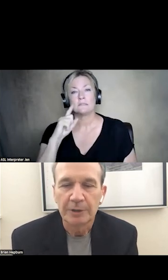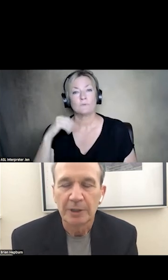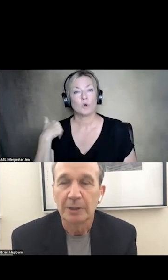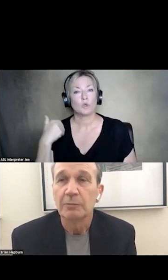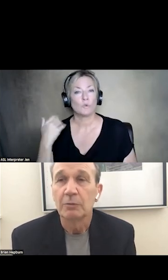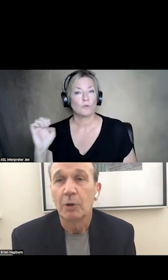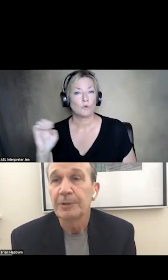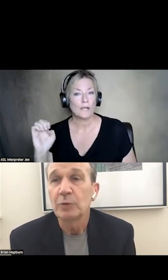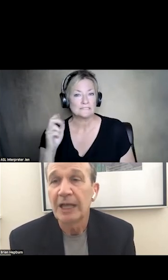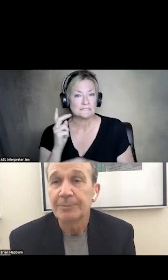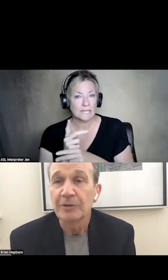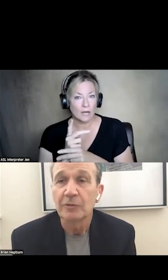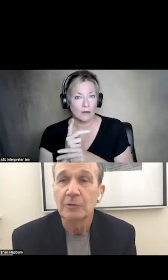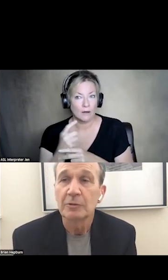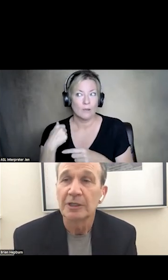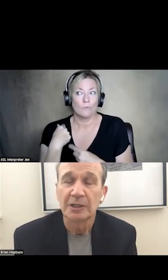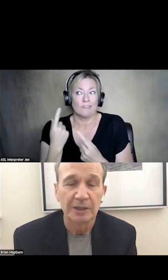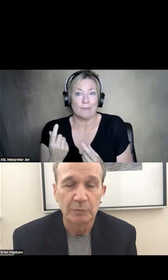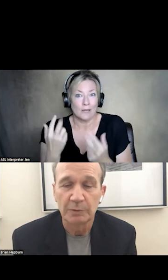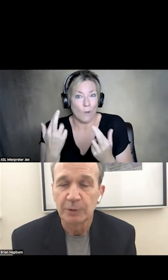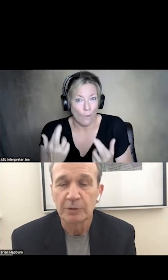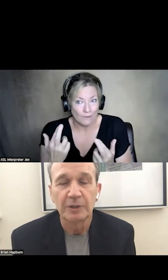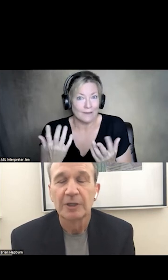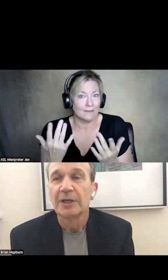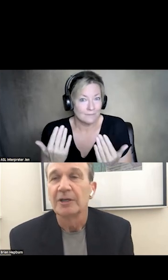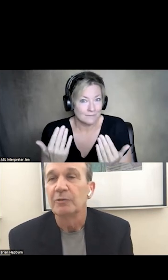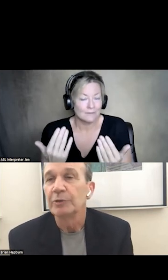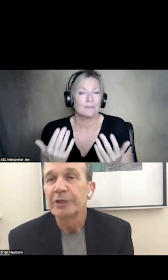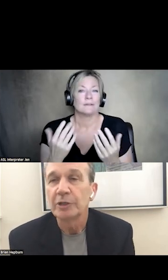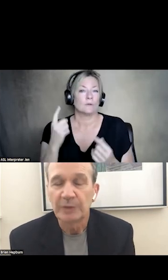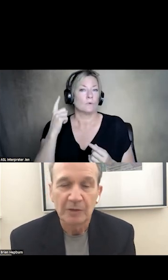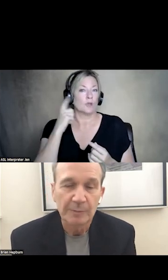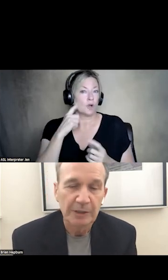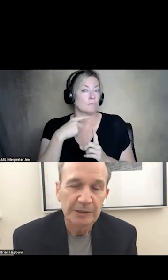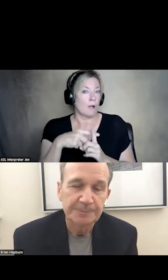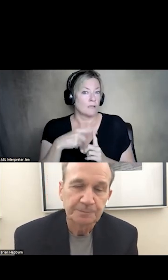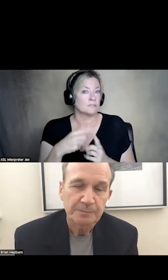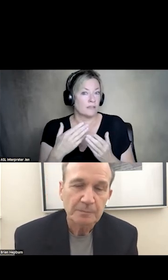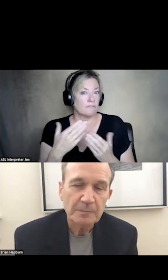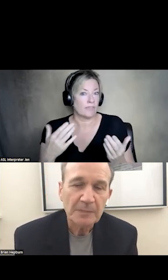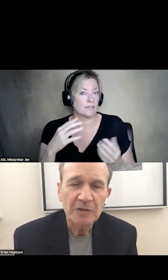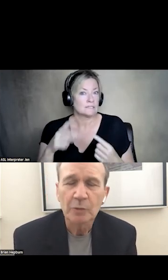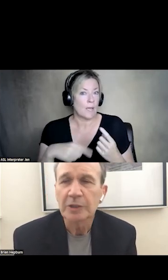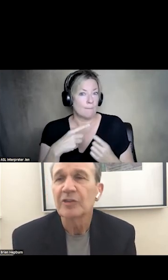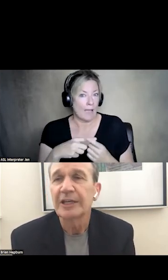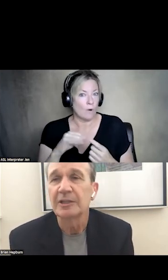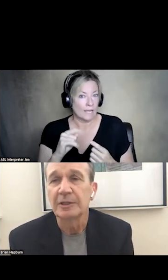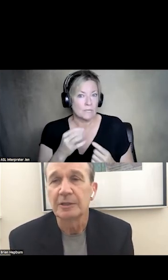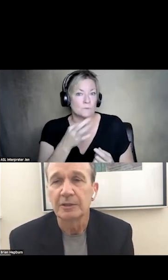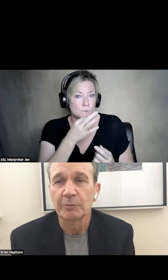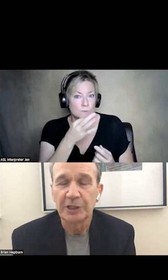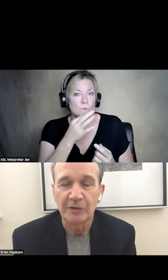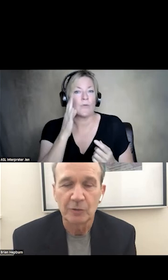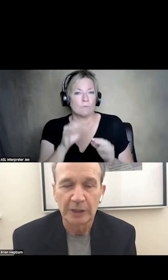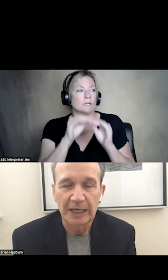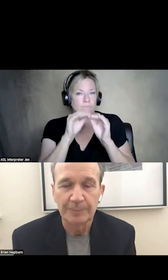we've all been hoping will happen soon, and we've heard really good things about it. And so we're excited that